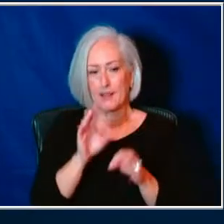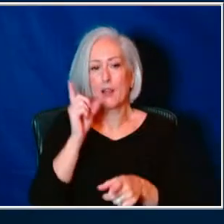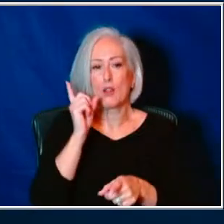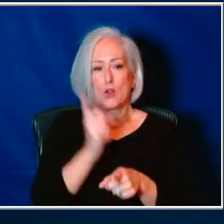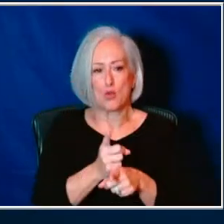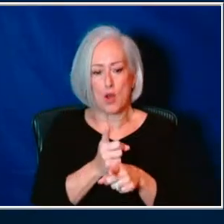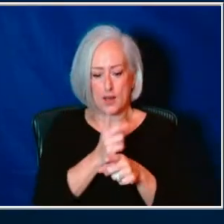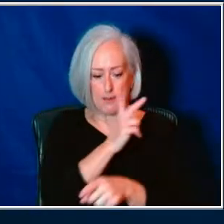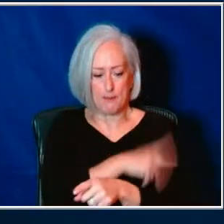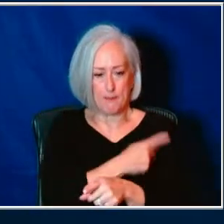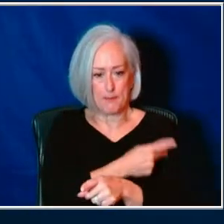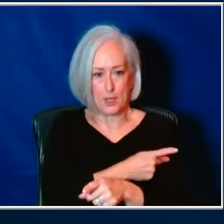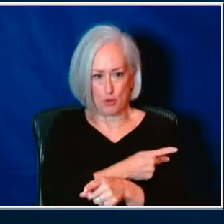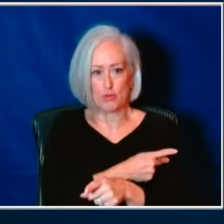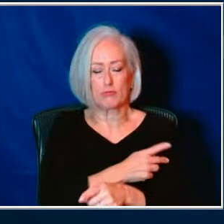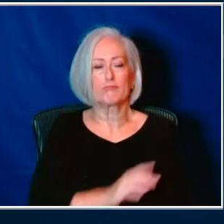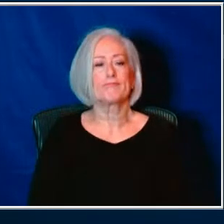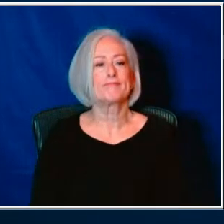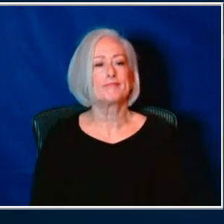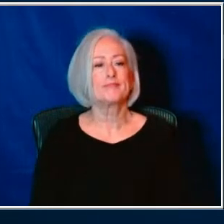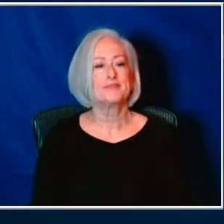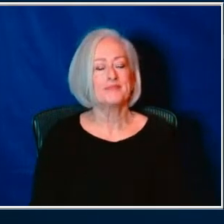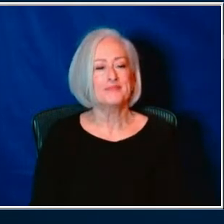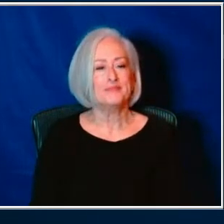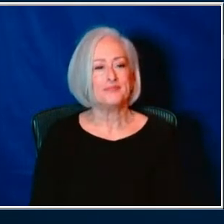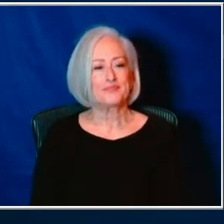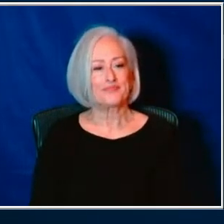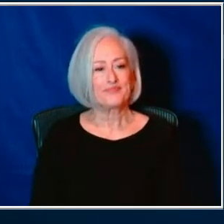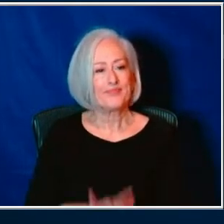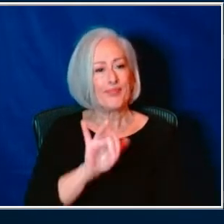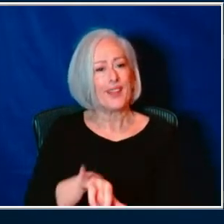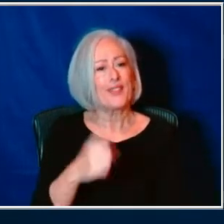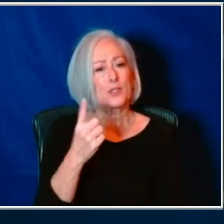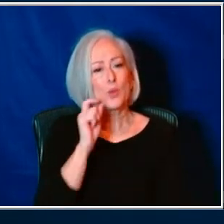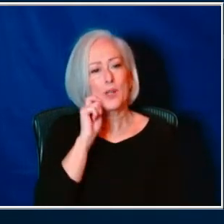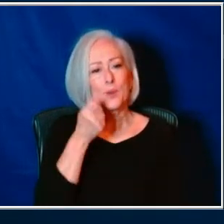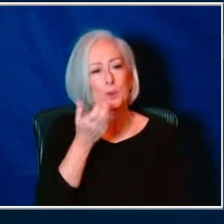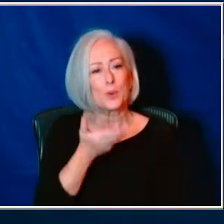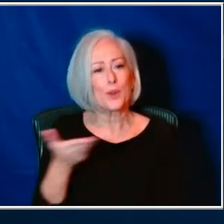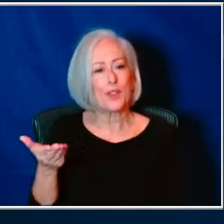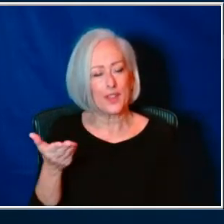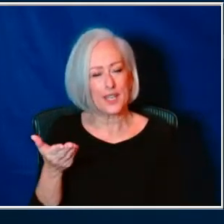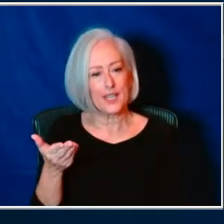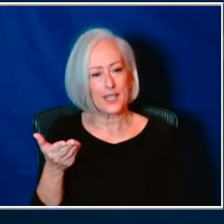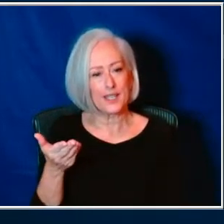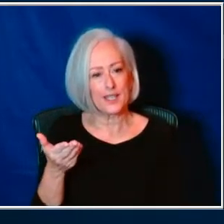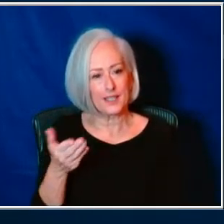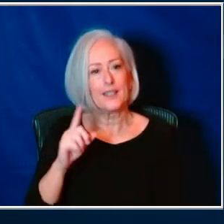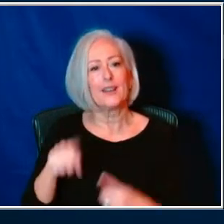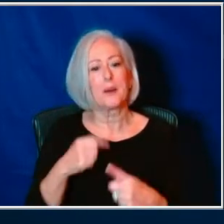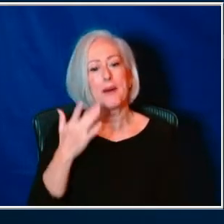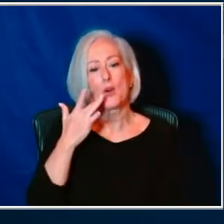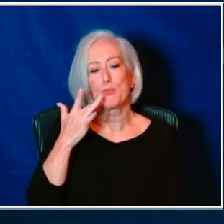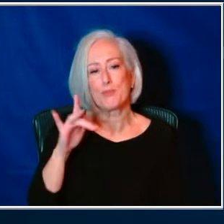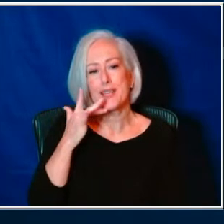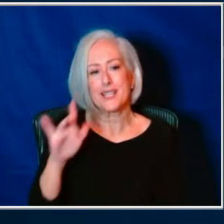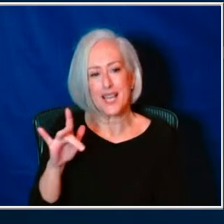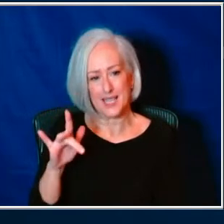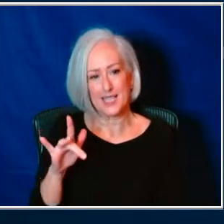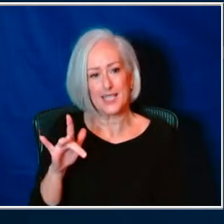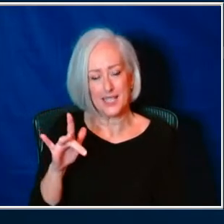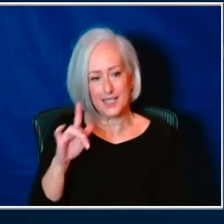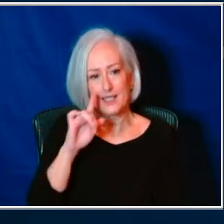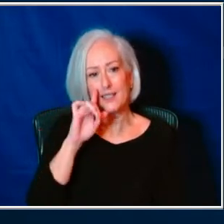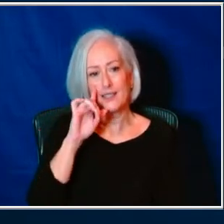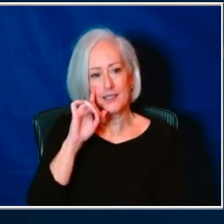Yeah, that is, again, this is one of the cool things I think about being lucky enough to work at a